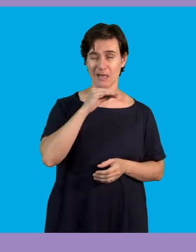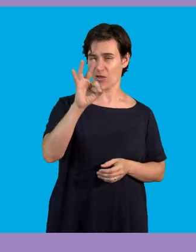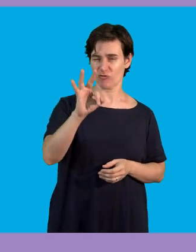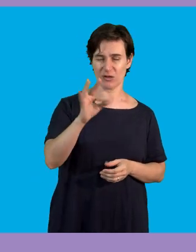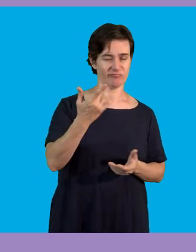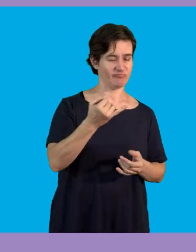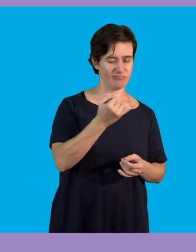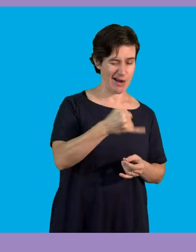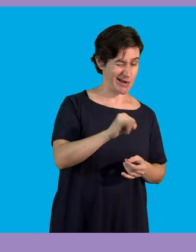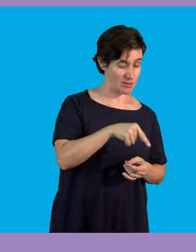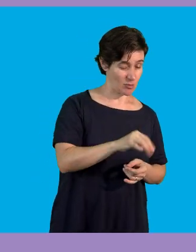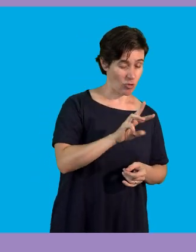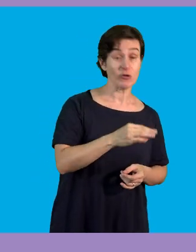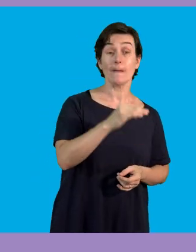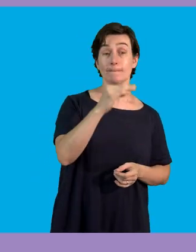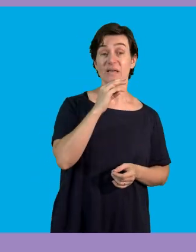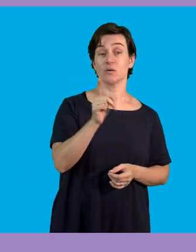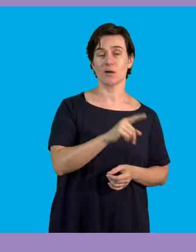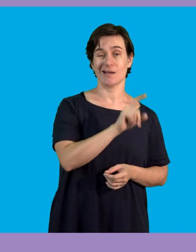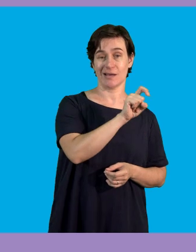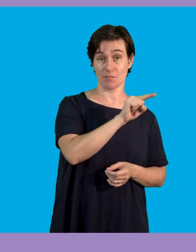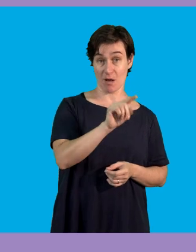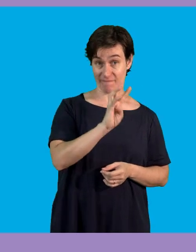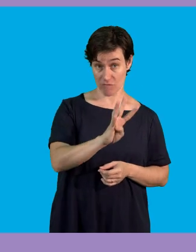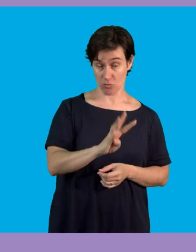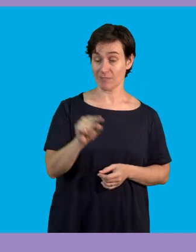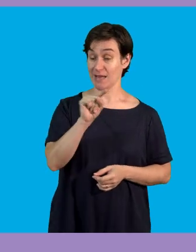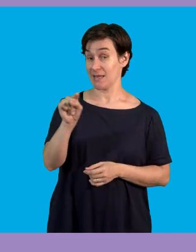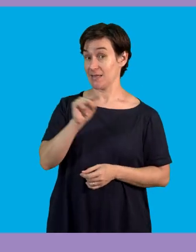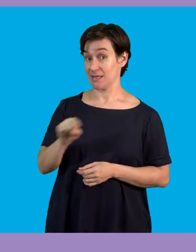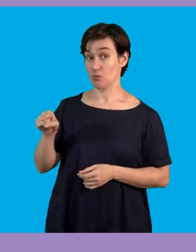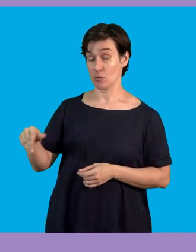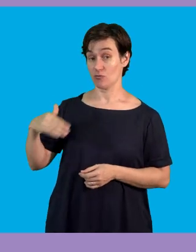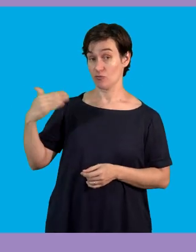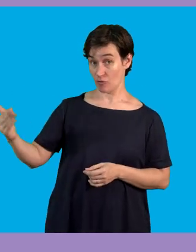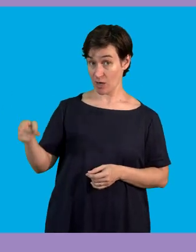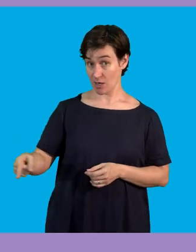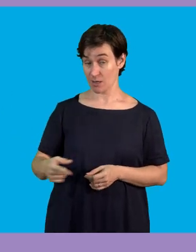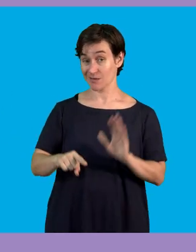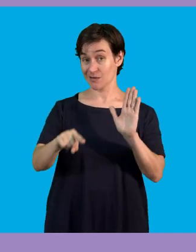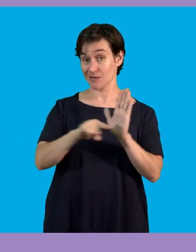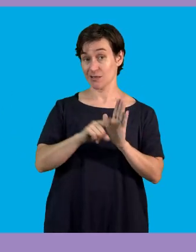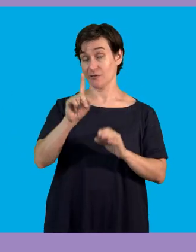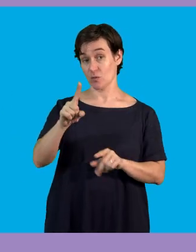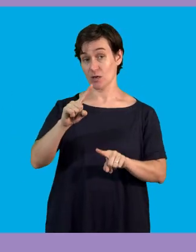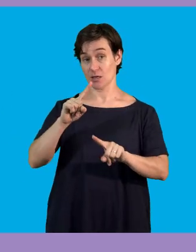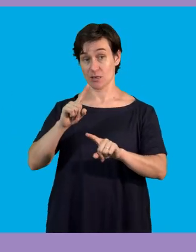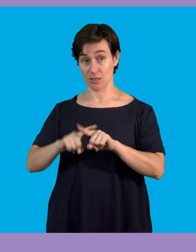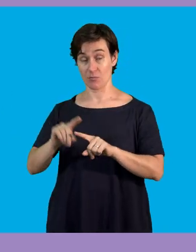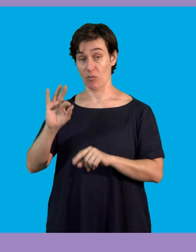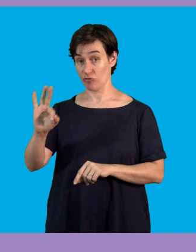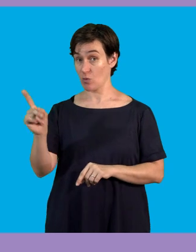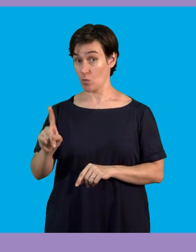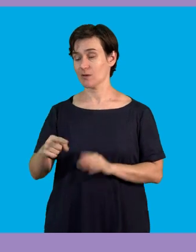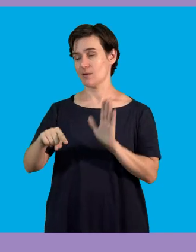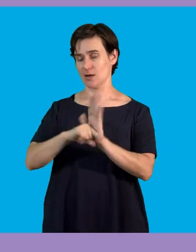eliminates 3, we will remain with x minus 4. And then on the right, we're going to have negative 1 multiplied by